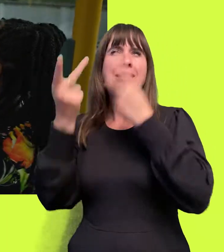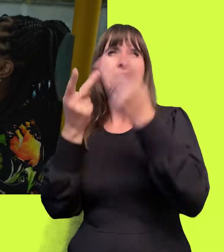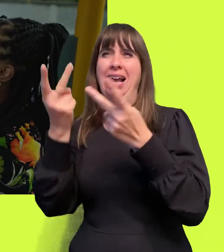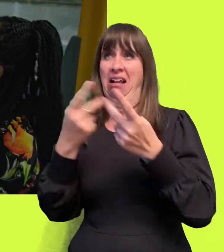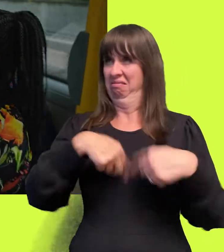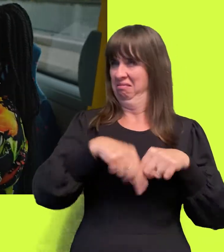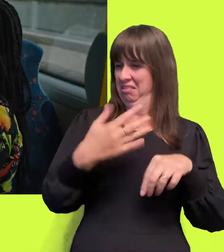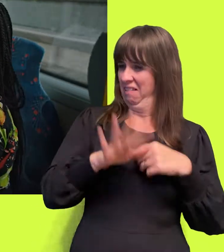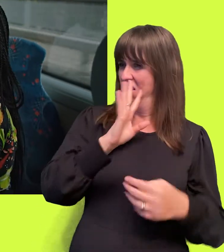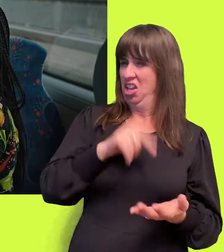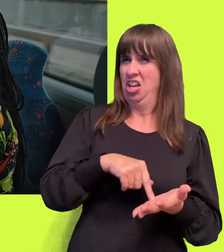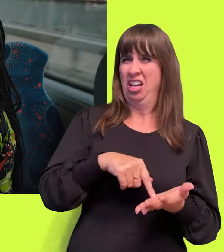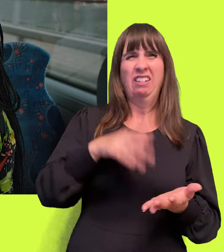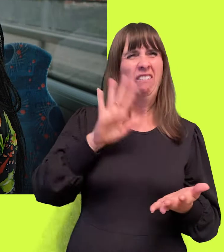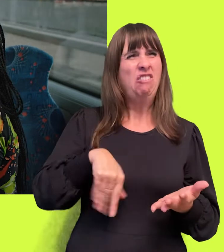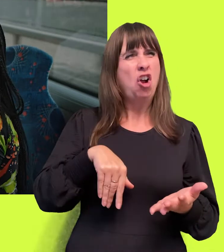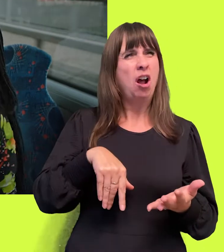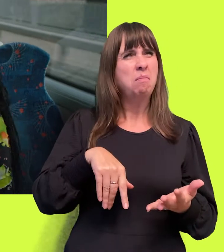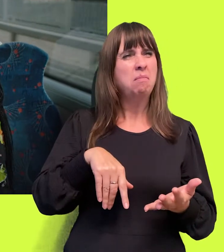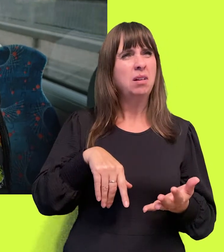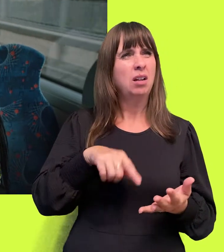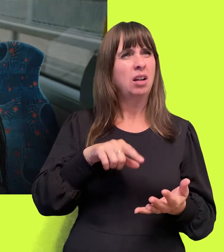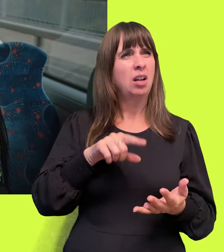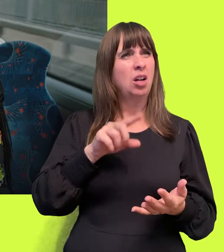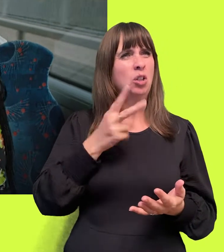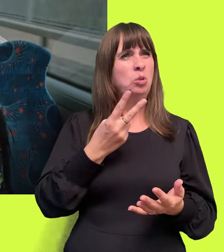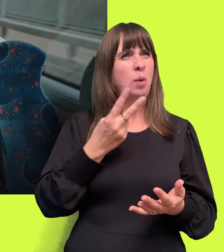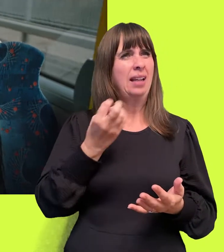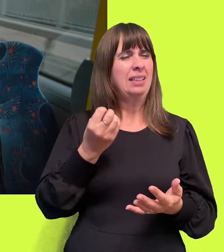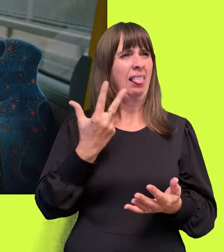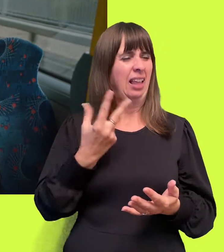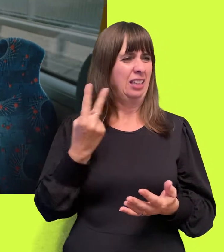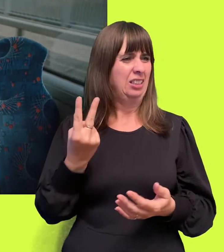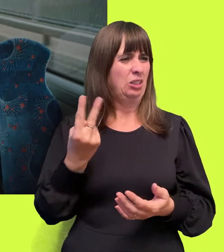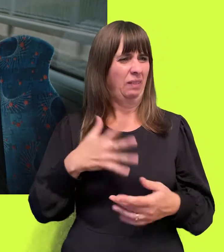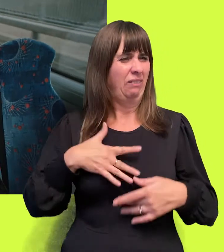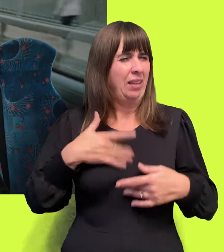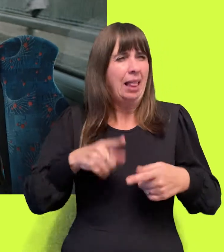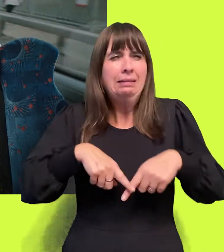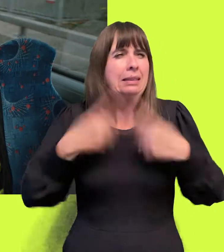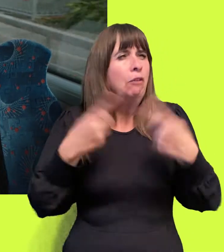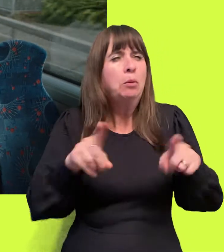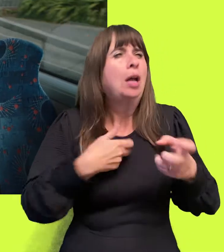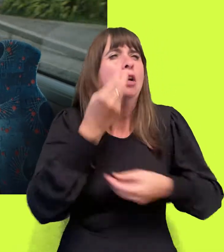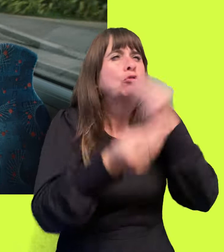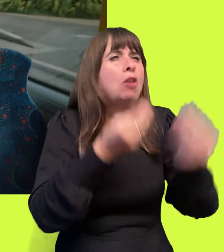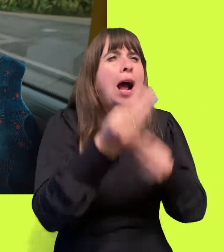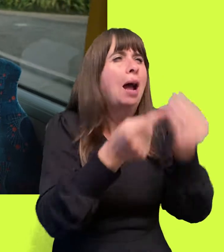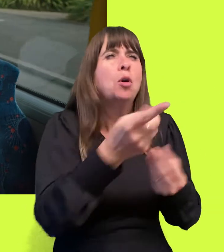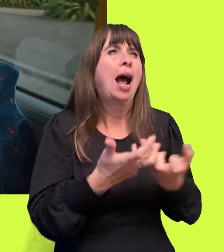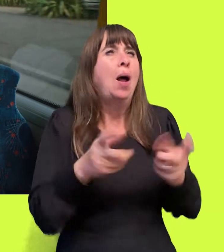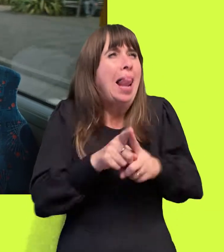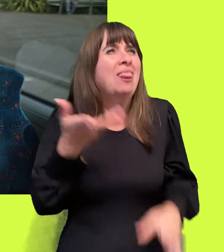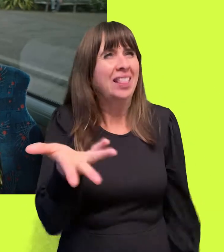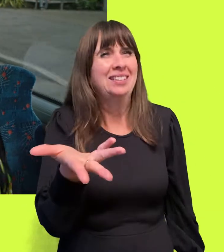DJ said that it's from 32, but it doesn't sound old, it sounds new, it's different. It's like,